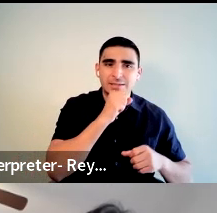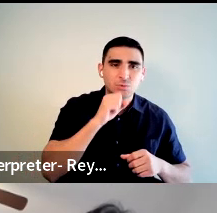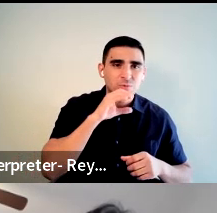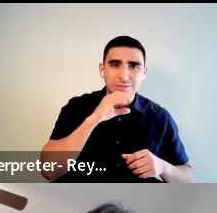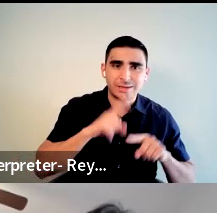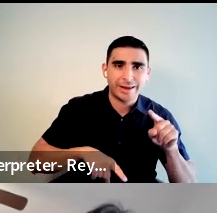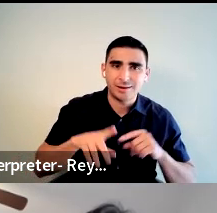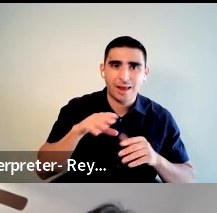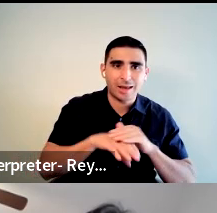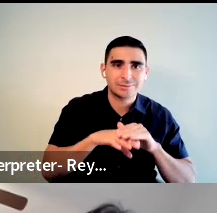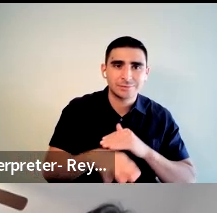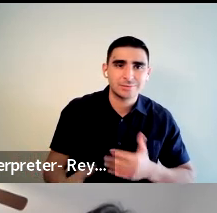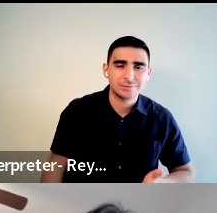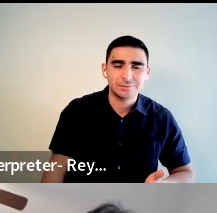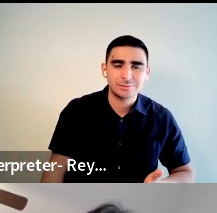So